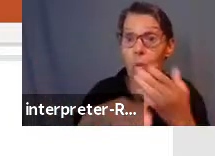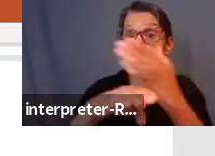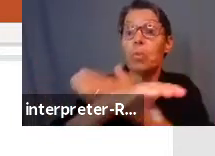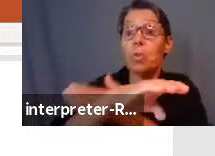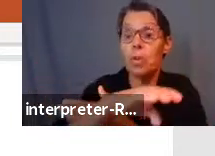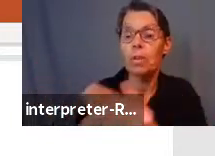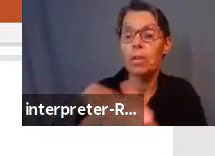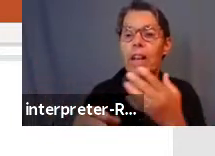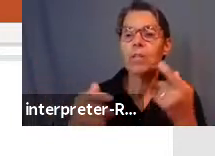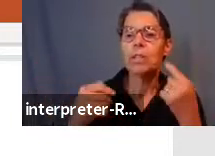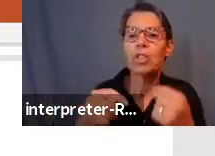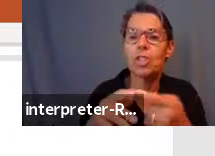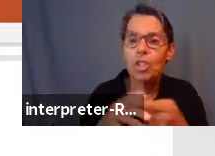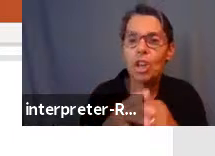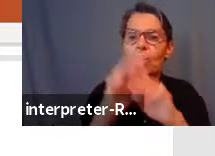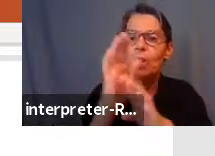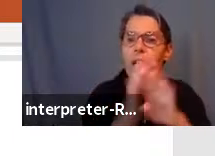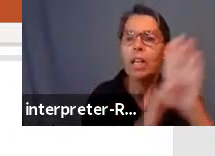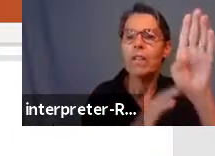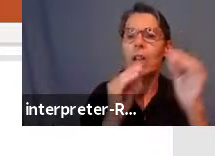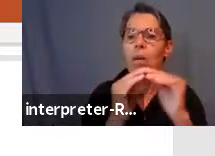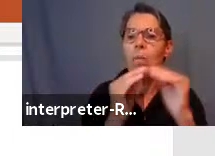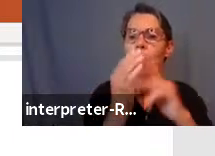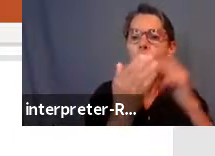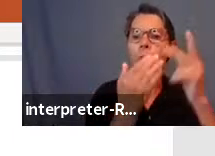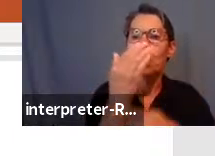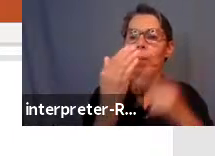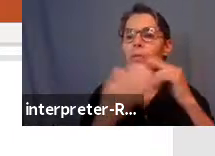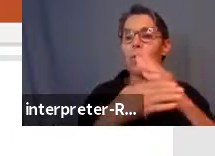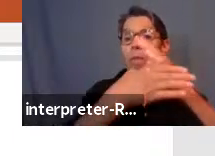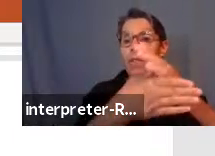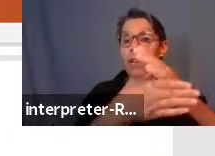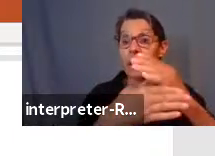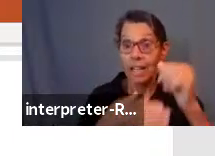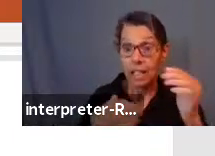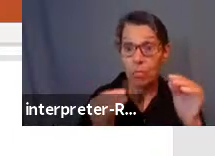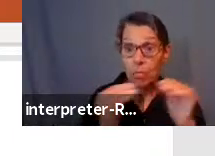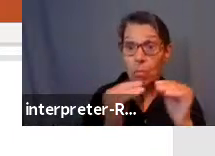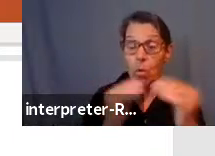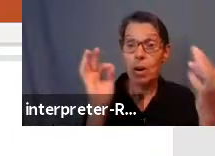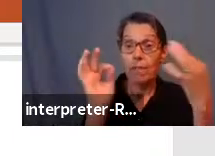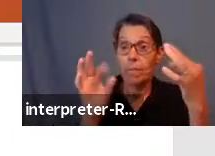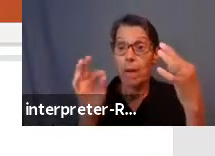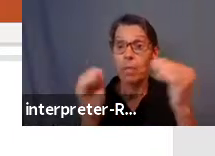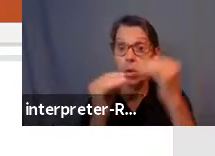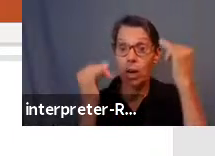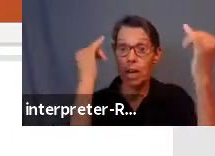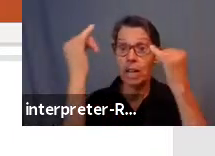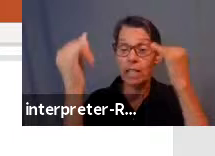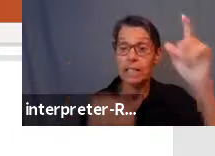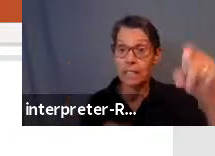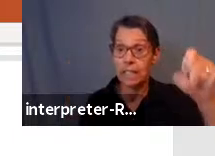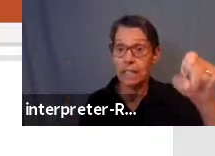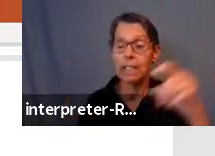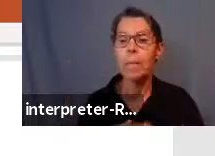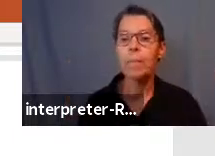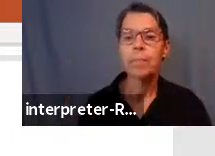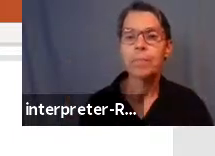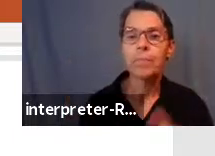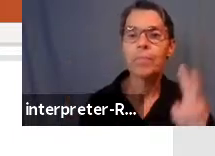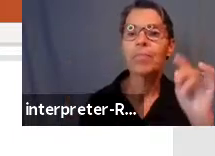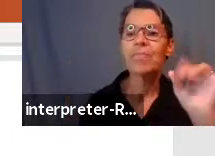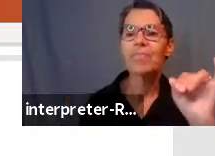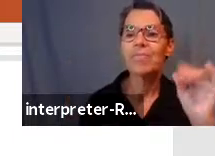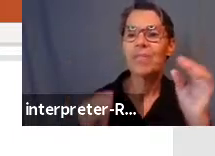more of these programs. I would love to get more feedback or ideas. Thanks, Kelly. We have other questions that I'm going to tee up.